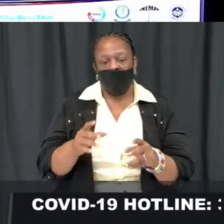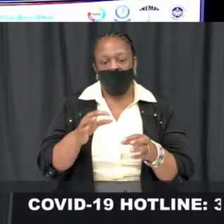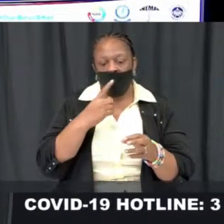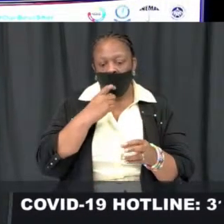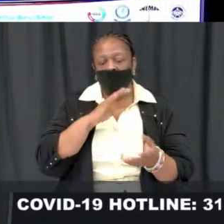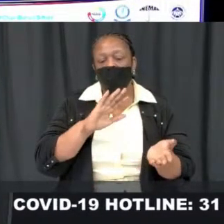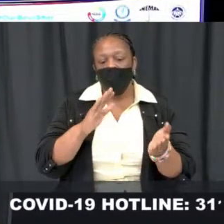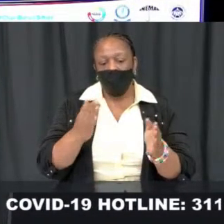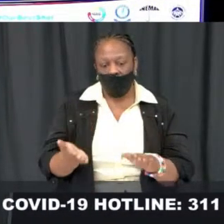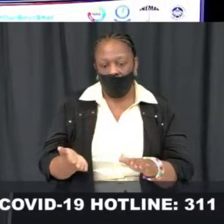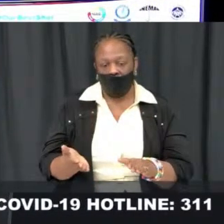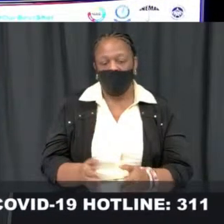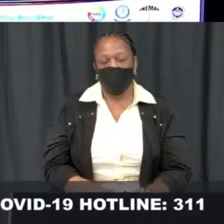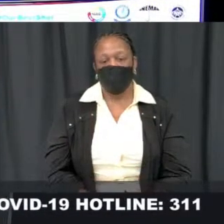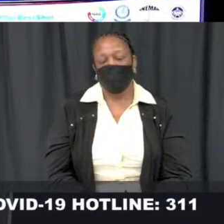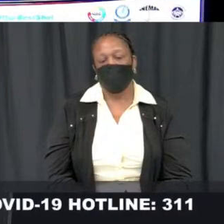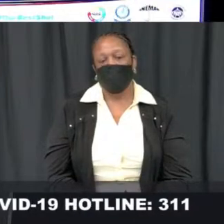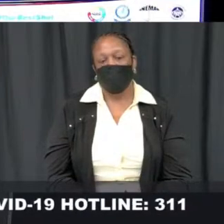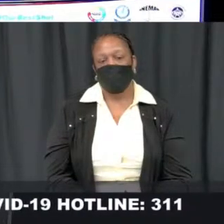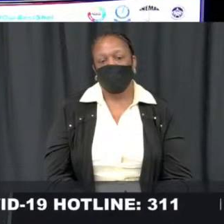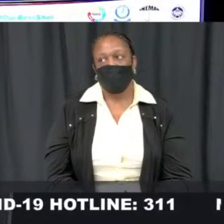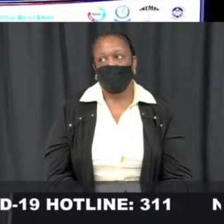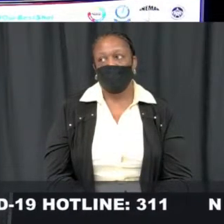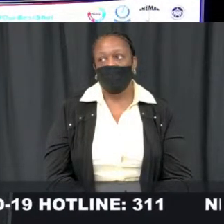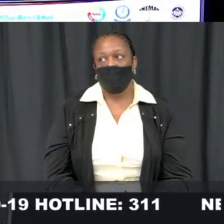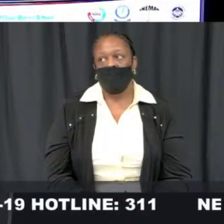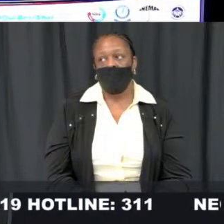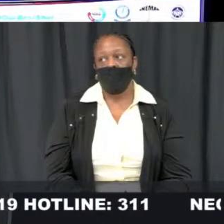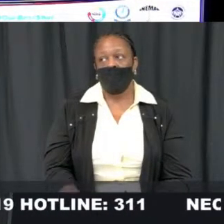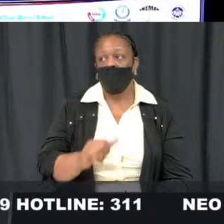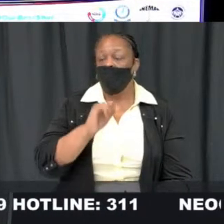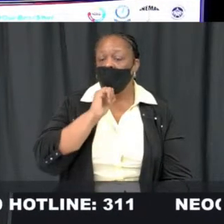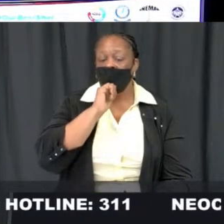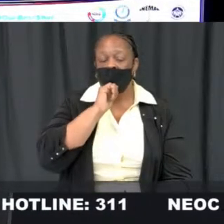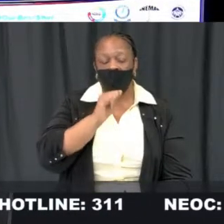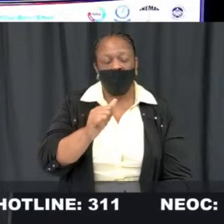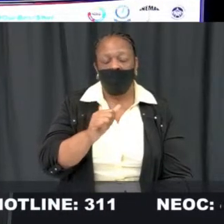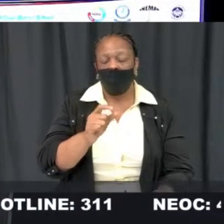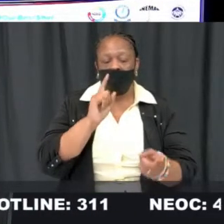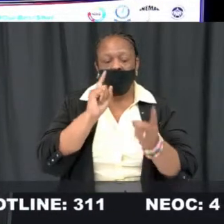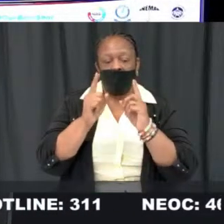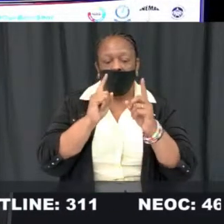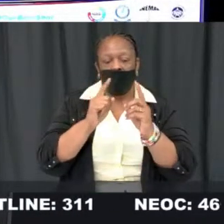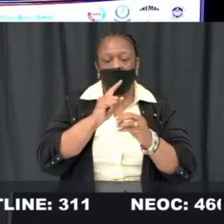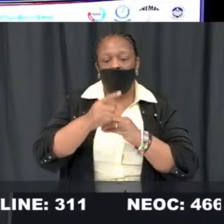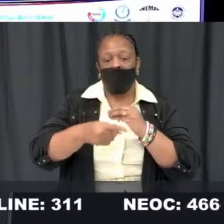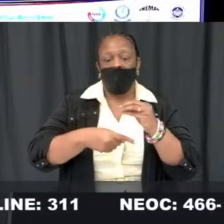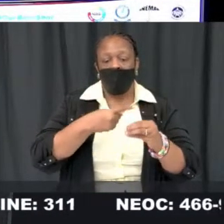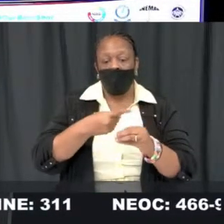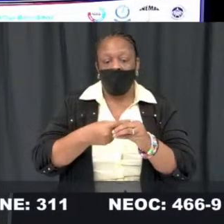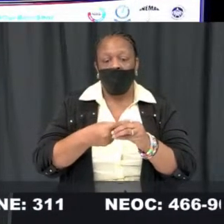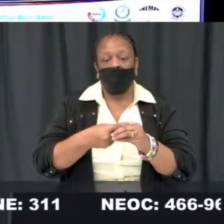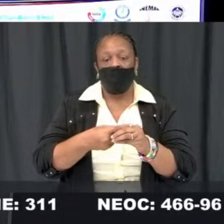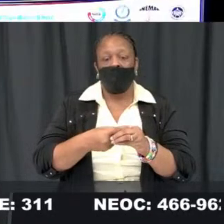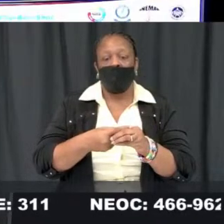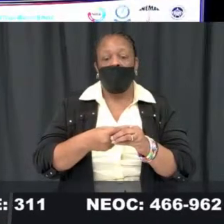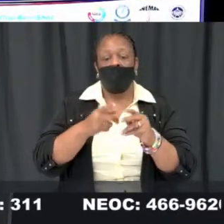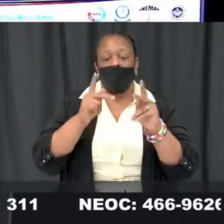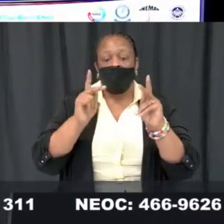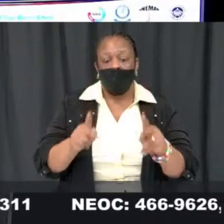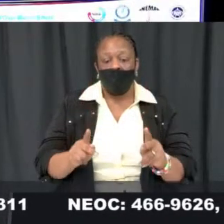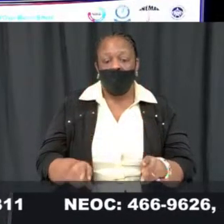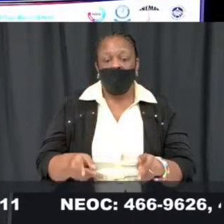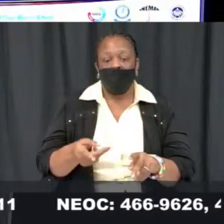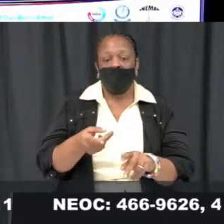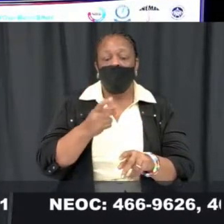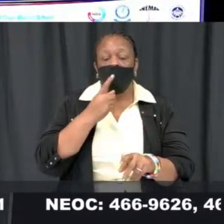before, that we would not be discussing the specifics of the deceased at this point in time. I